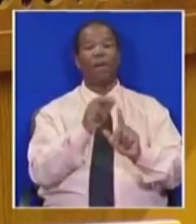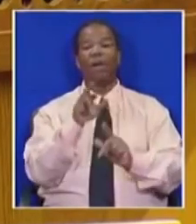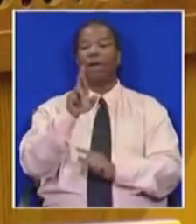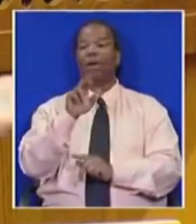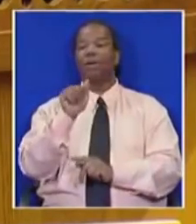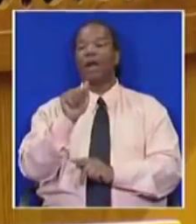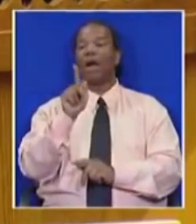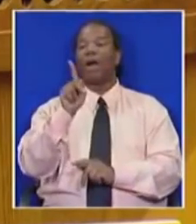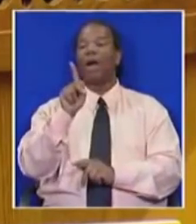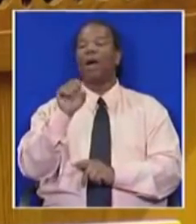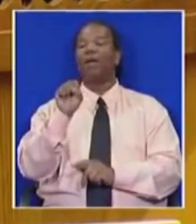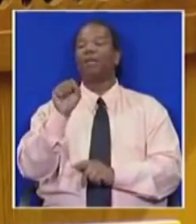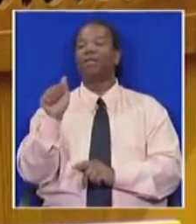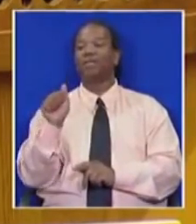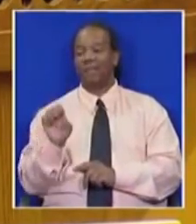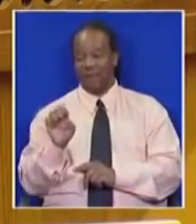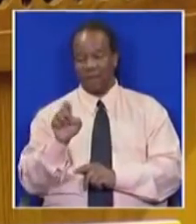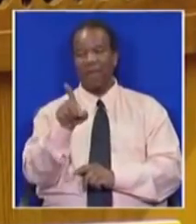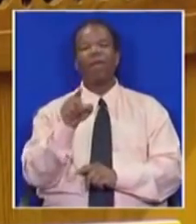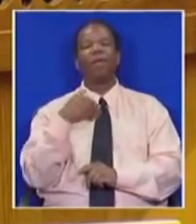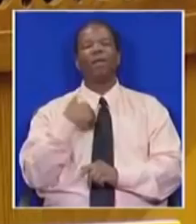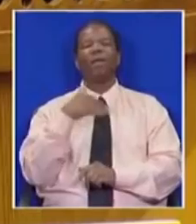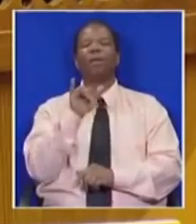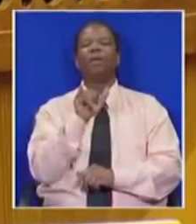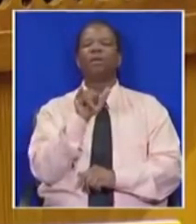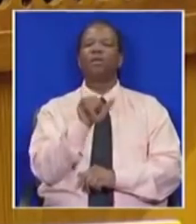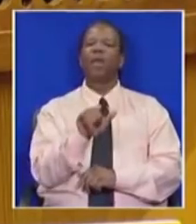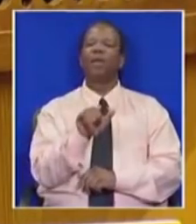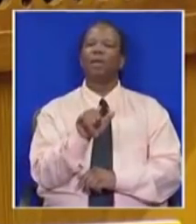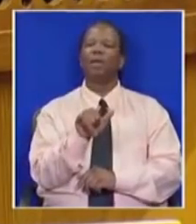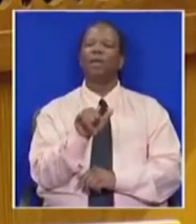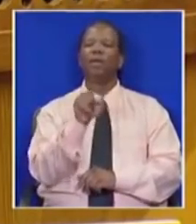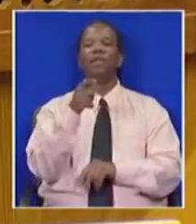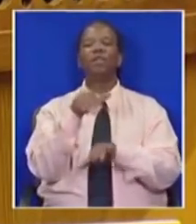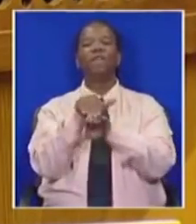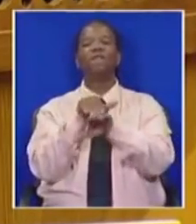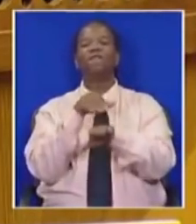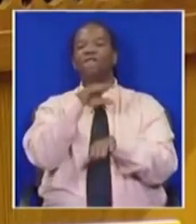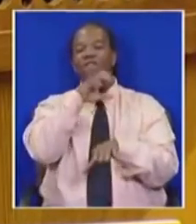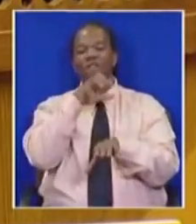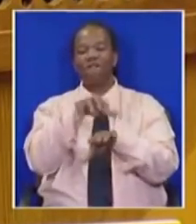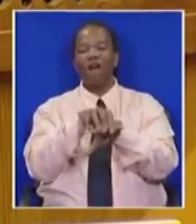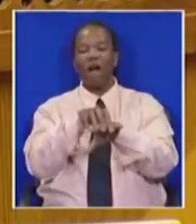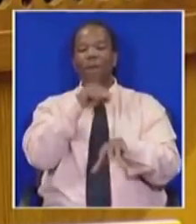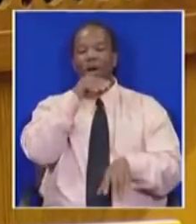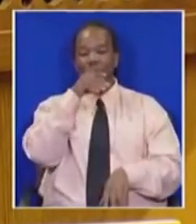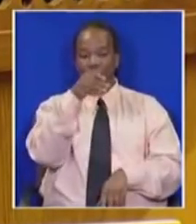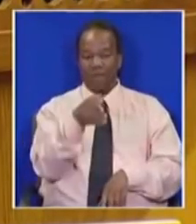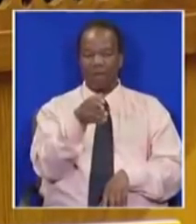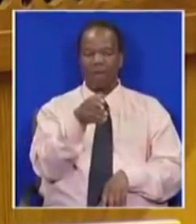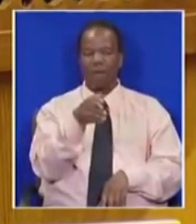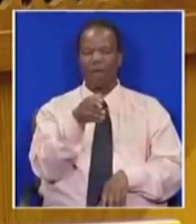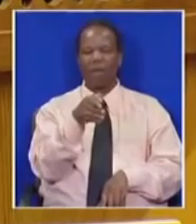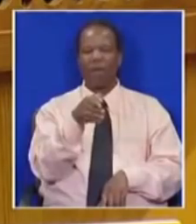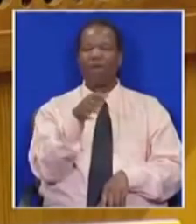gompieno o nna mo lehatsheng ke molemi sala le ko teng mme puso ya rona gompieno e paletswe ke